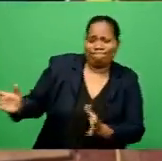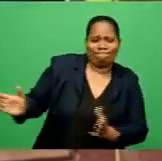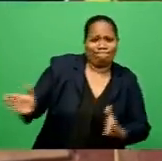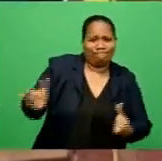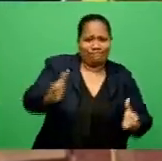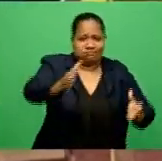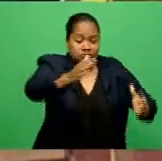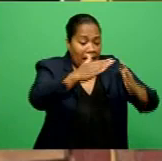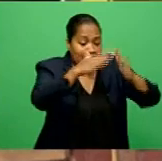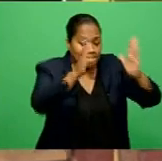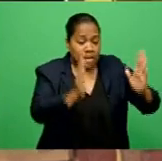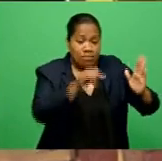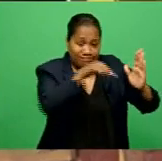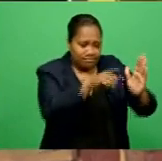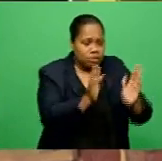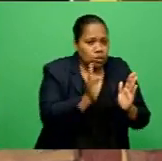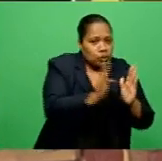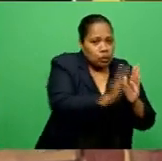around 6 o'clock.